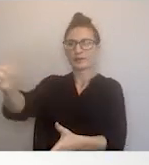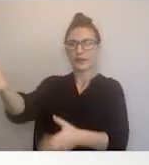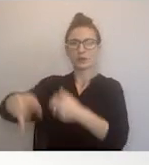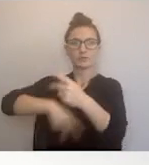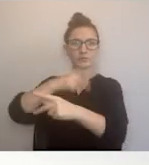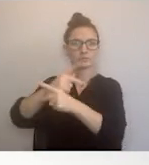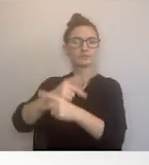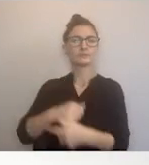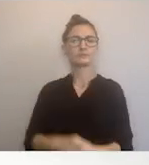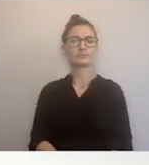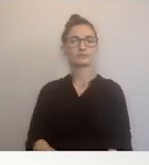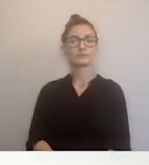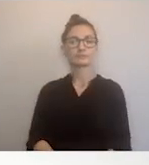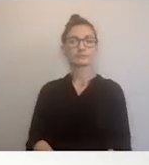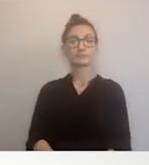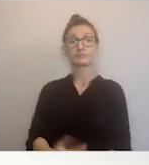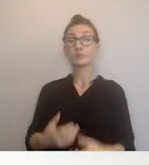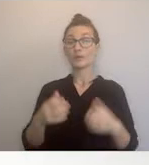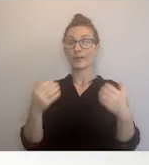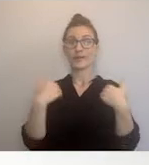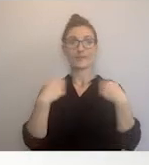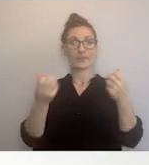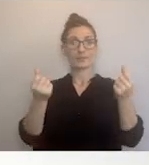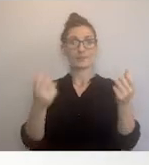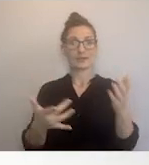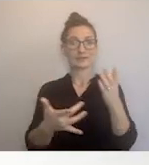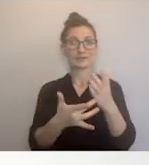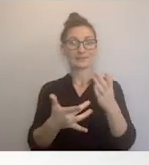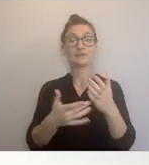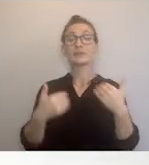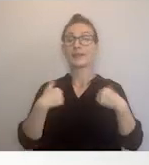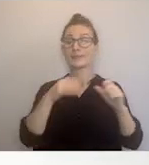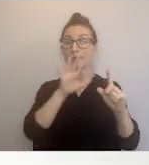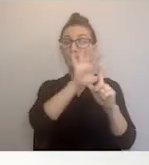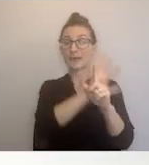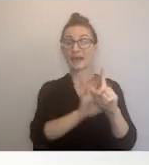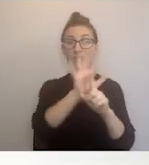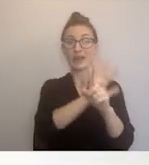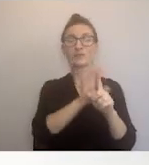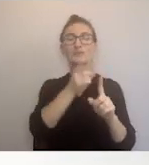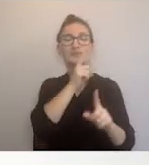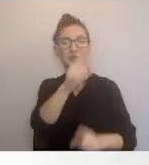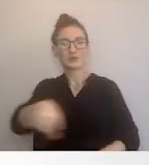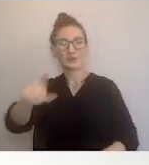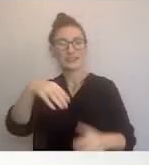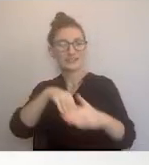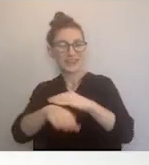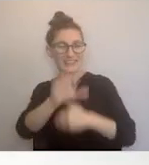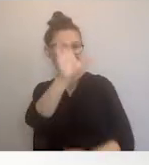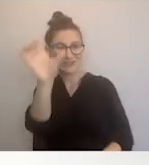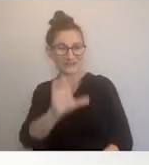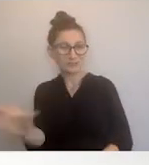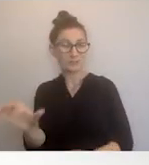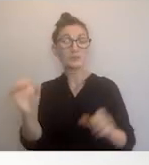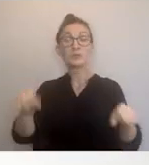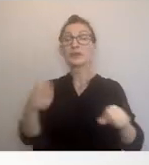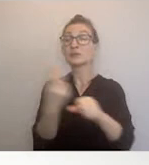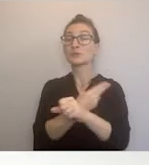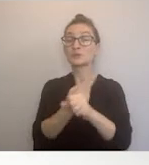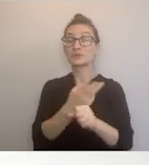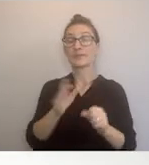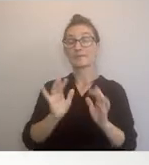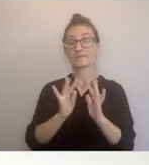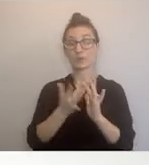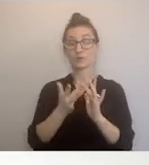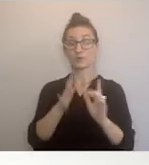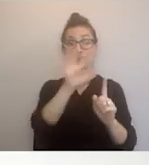Zoom has awesome functions that are free. The first one is the Zoom backgrounds. If you guys have been on Zoom, which I'm sure you have in pandemic times, then